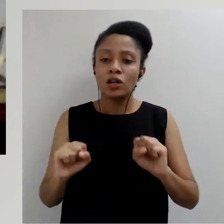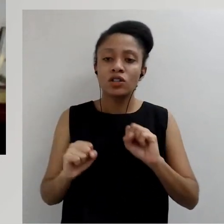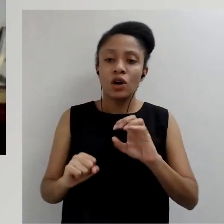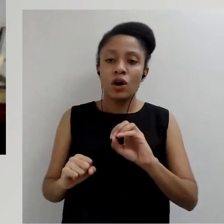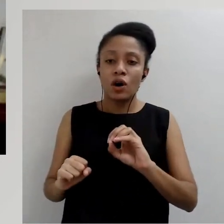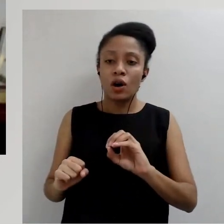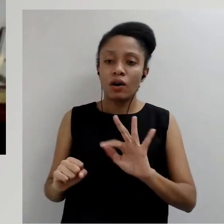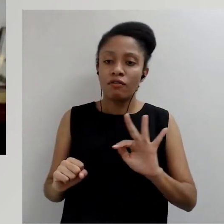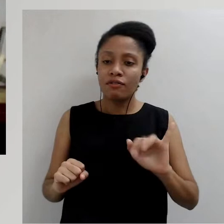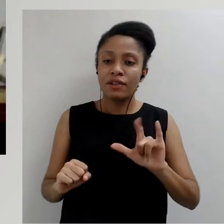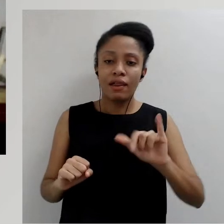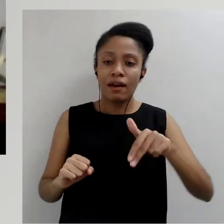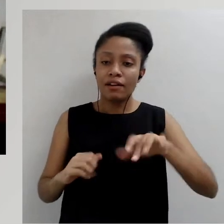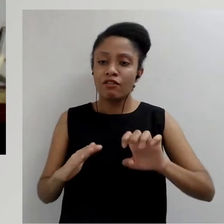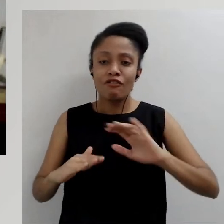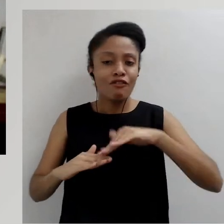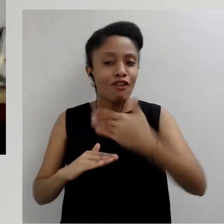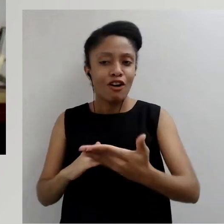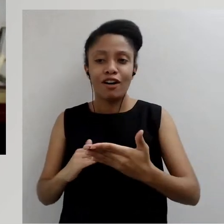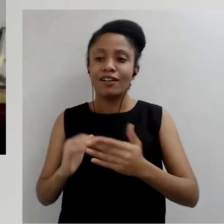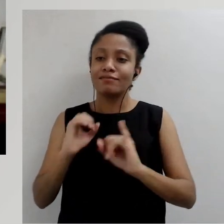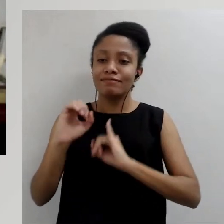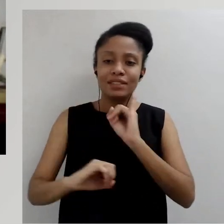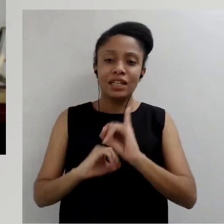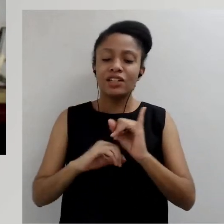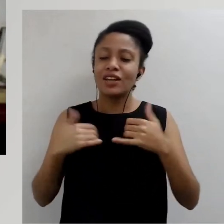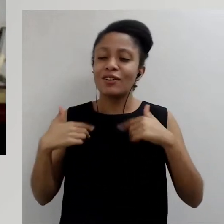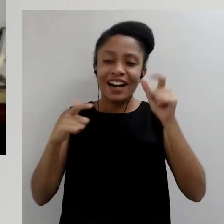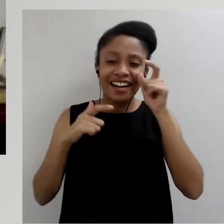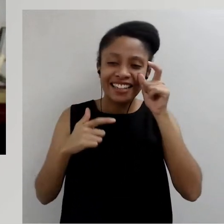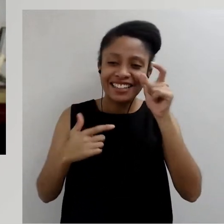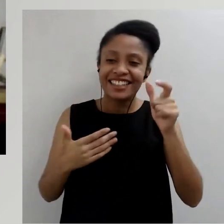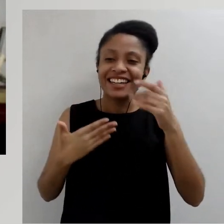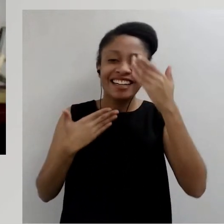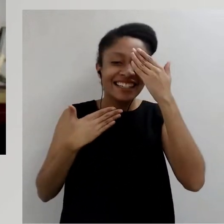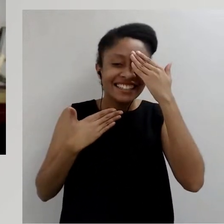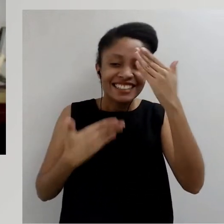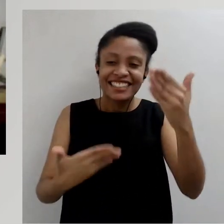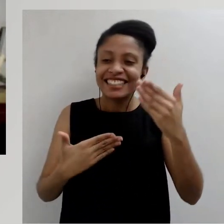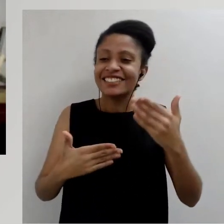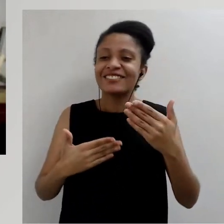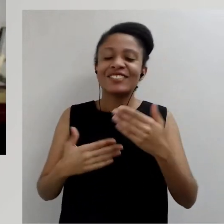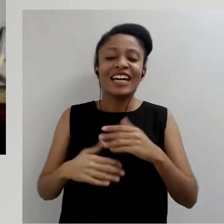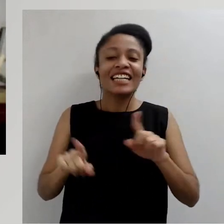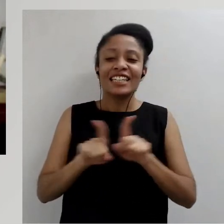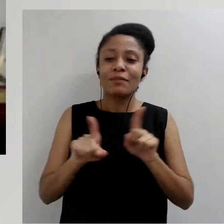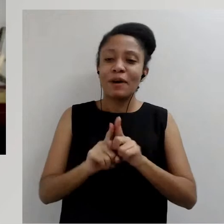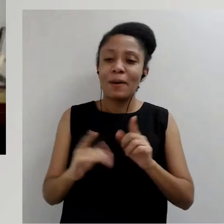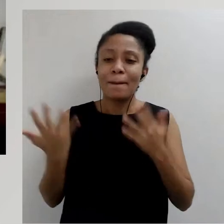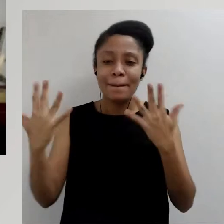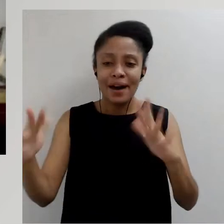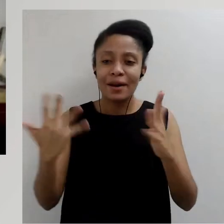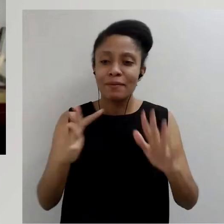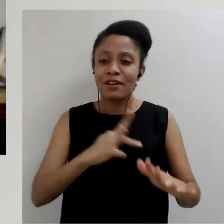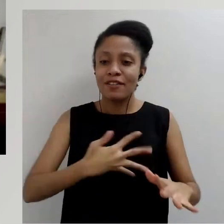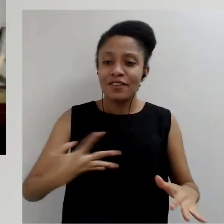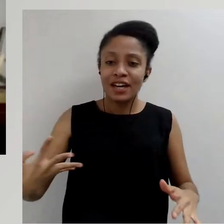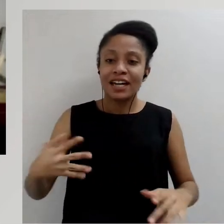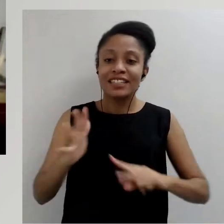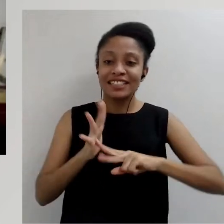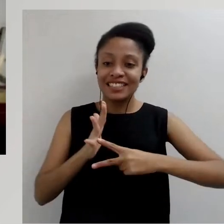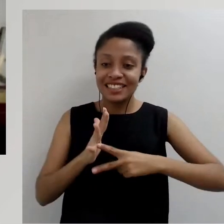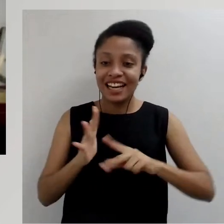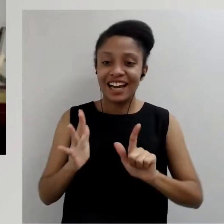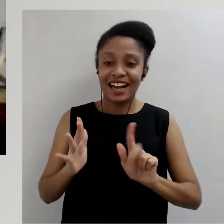me offline. You have my contacts. I would like to thank a lot for the invitation and congratulate